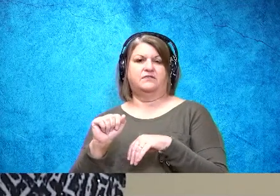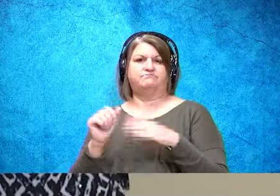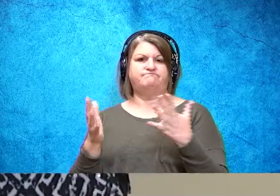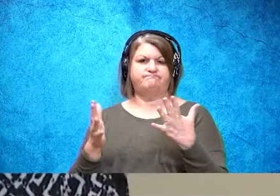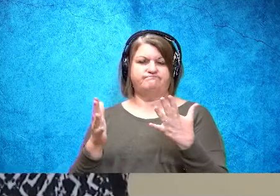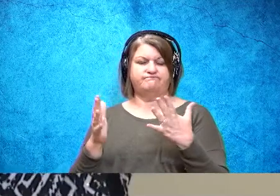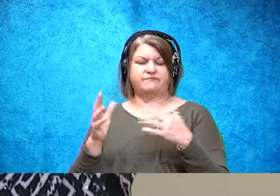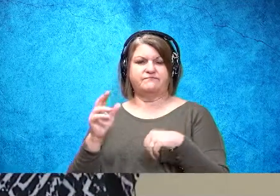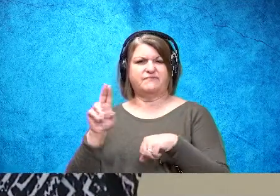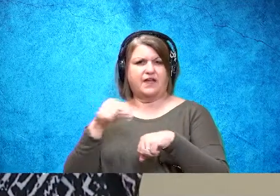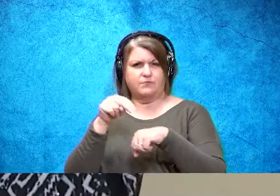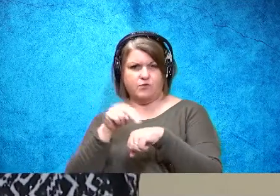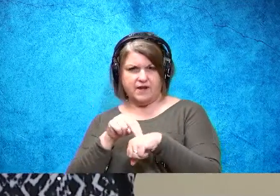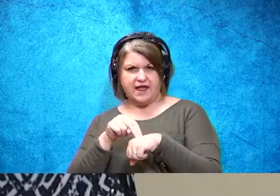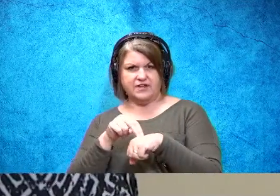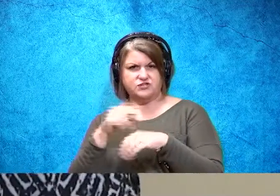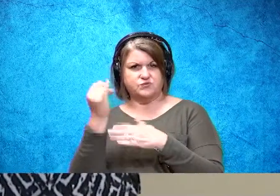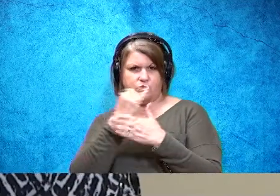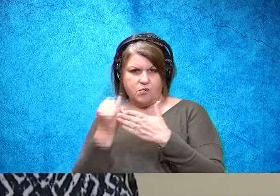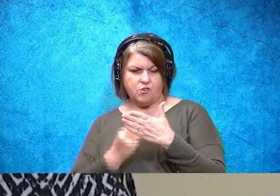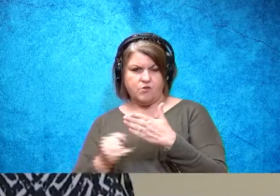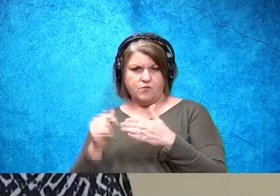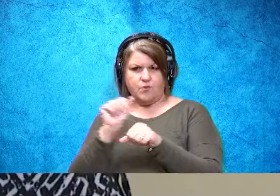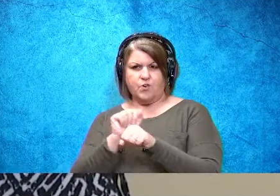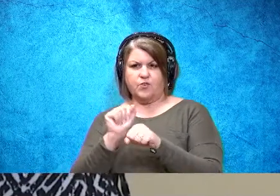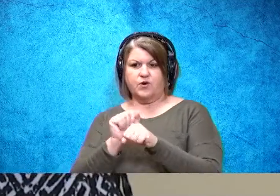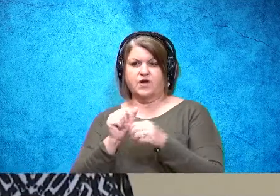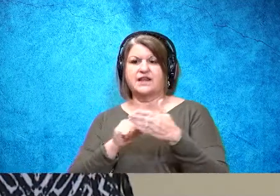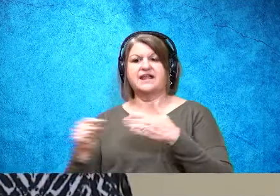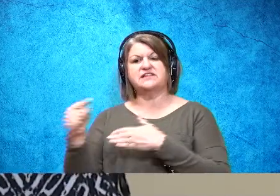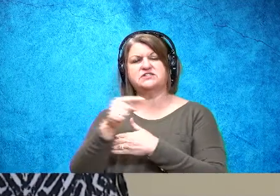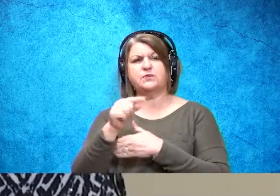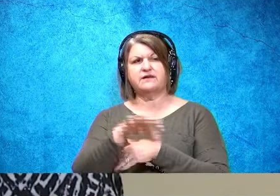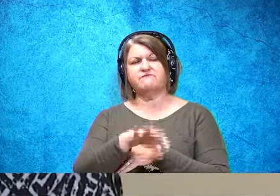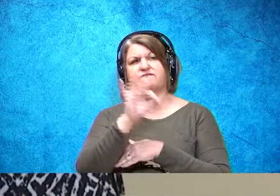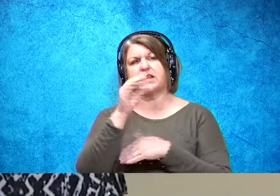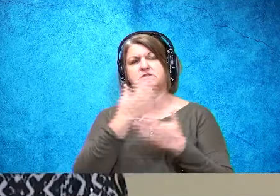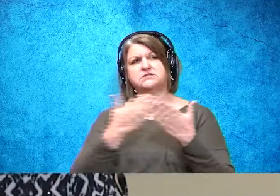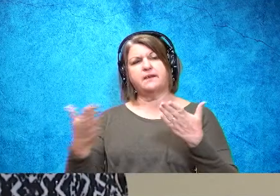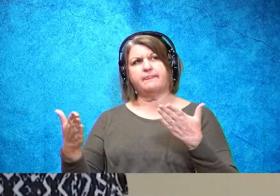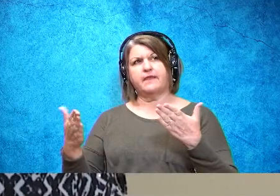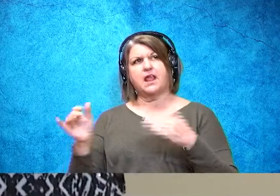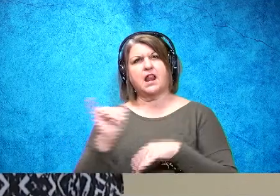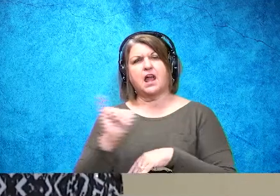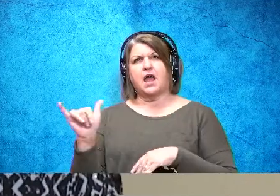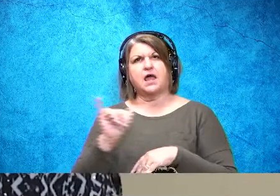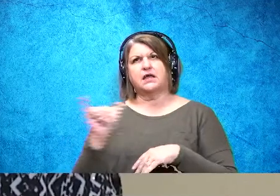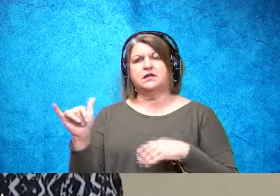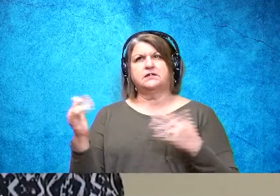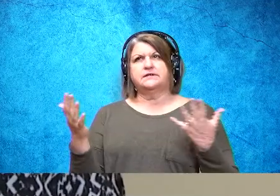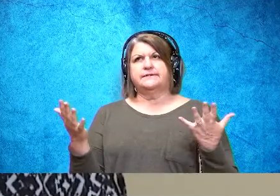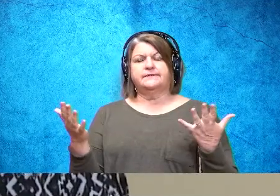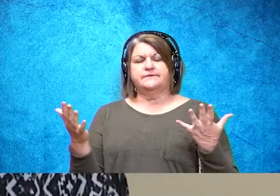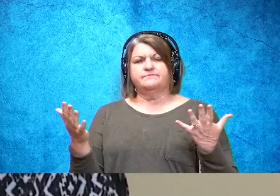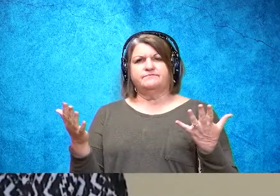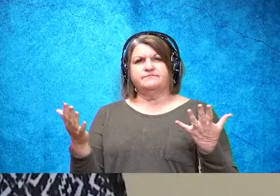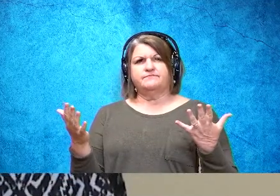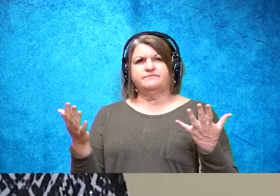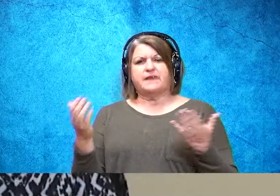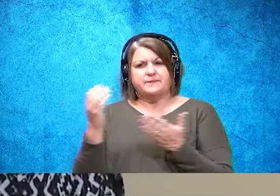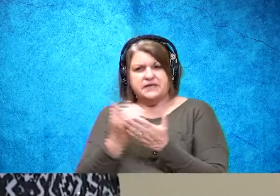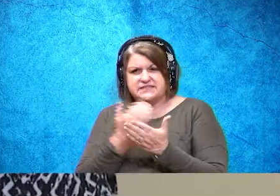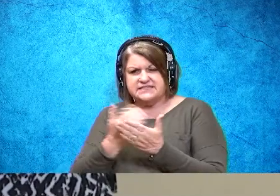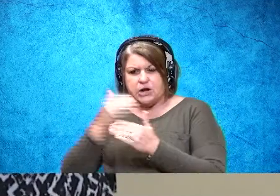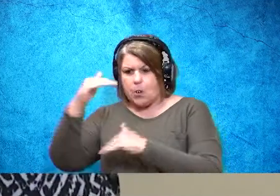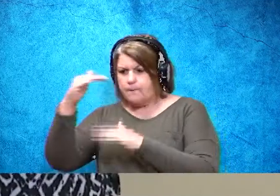first. So next week, what I want you to do is find something like a cereal box